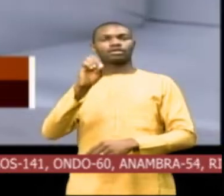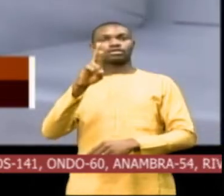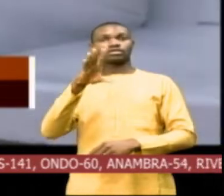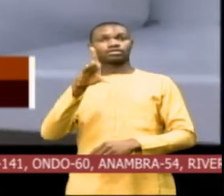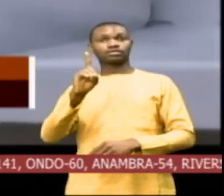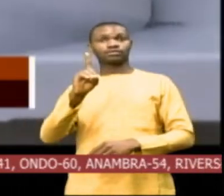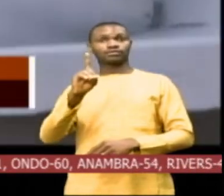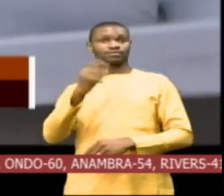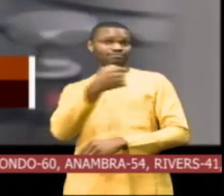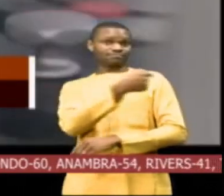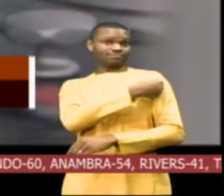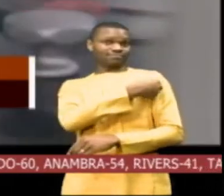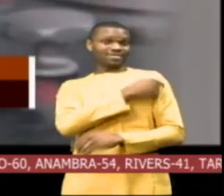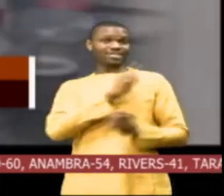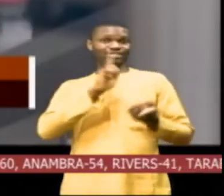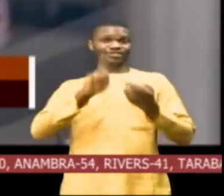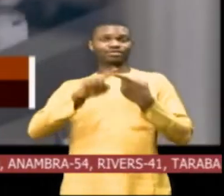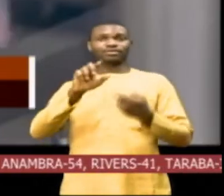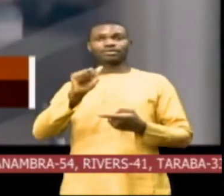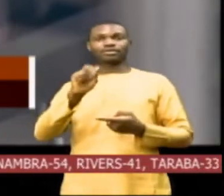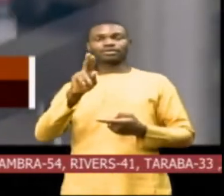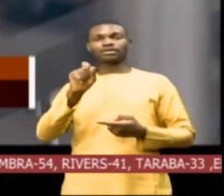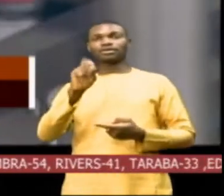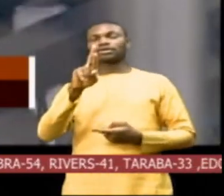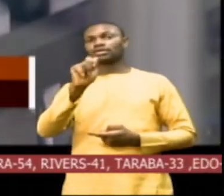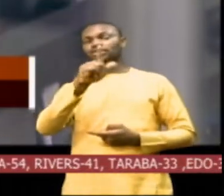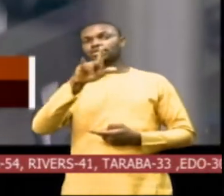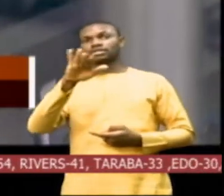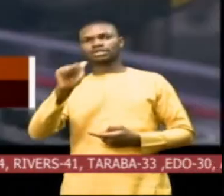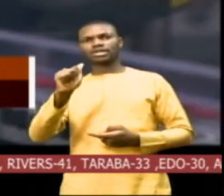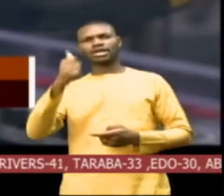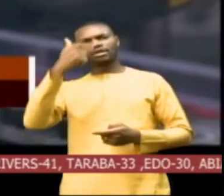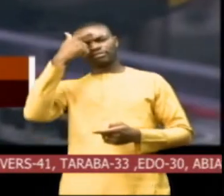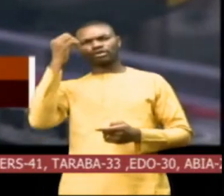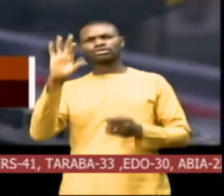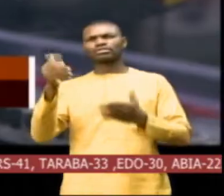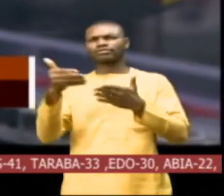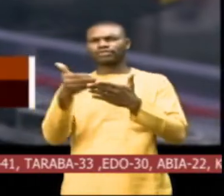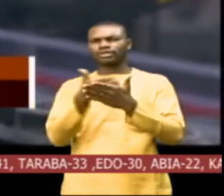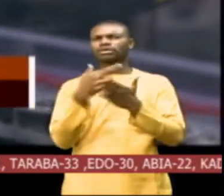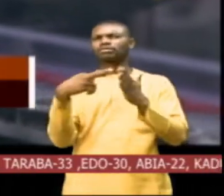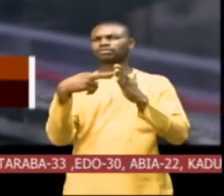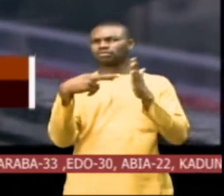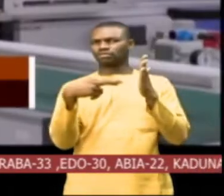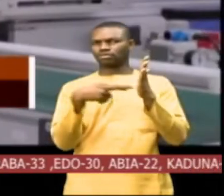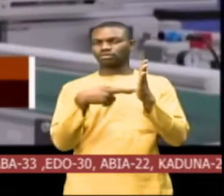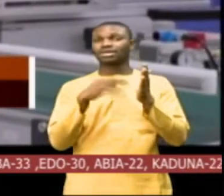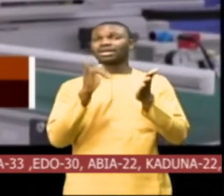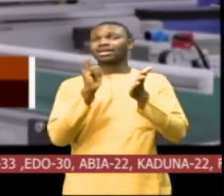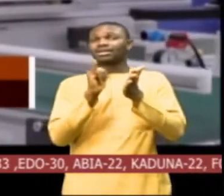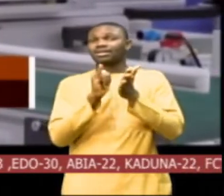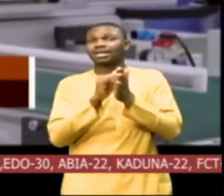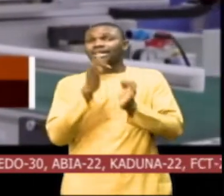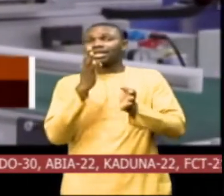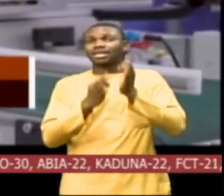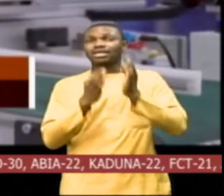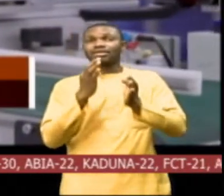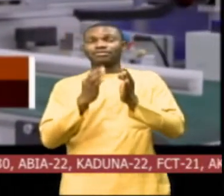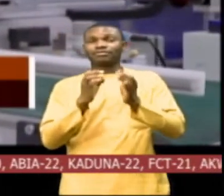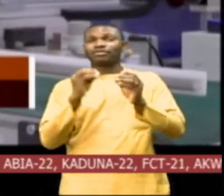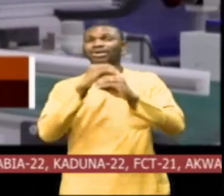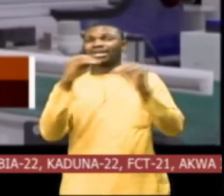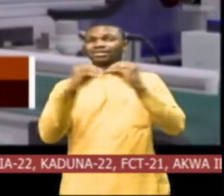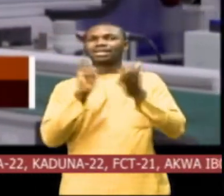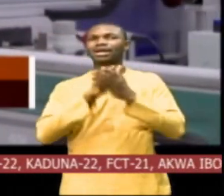Australia in compliance with the EU bloc's new regulations, allowing exports to be stopped if the company providing the